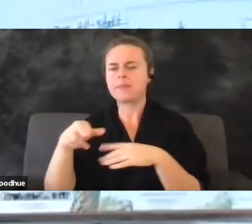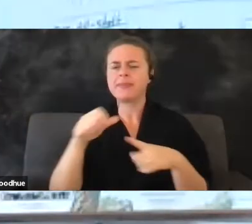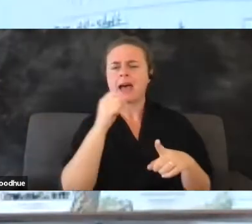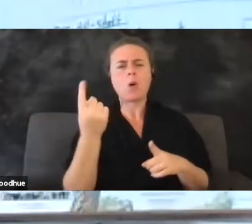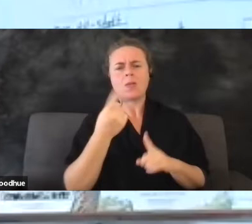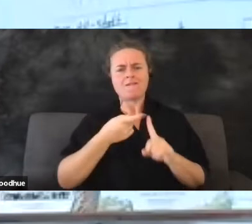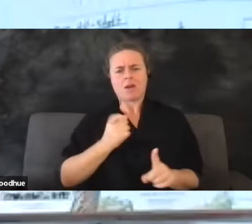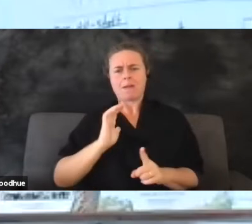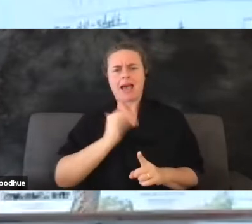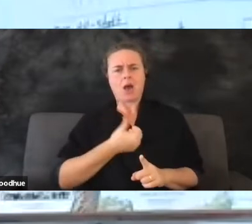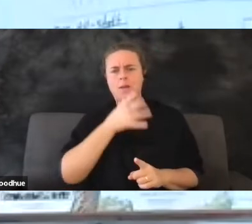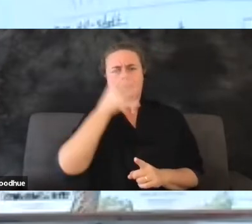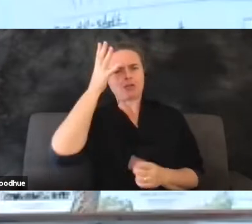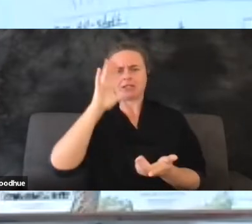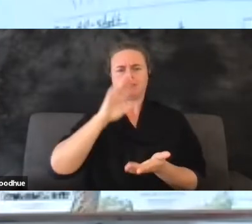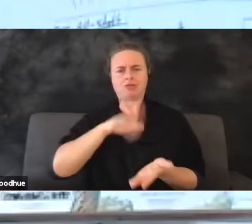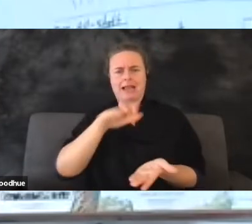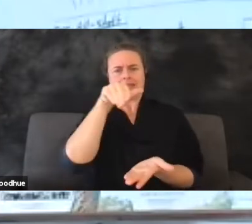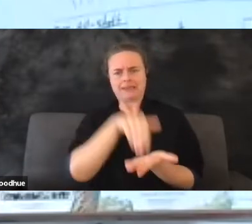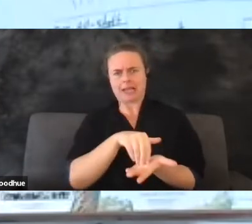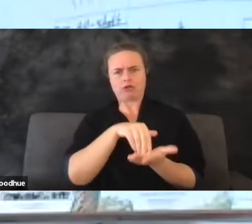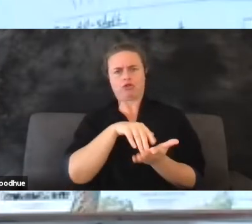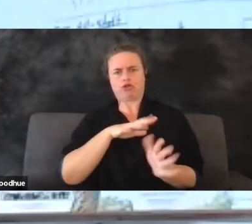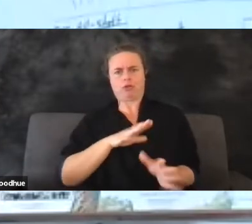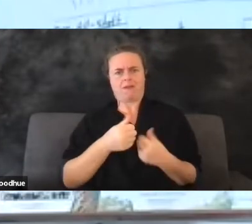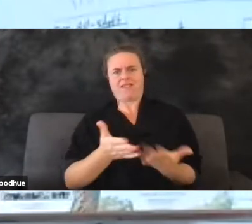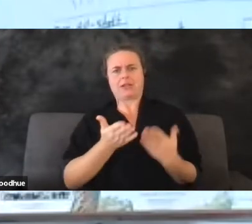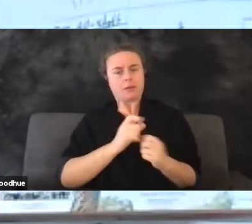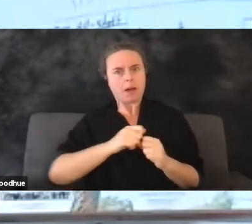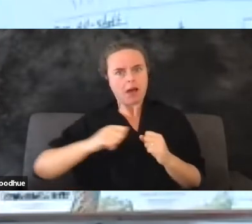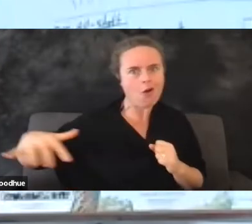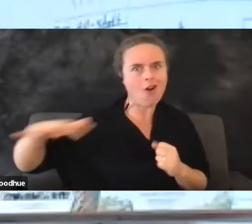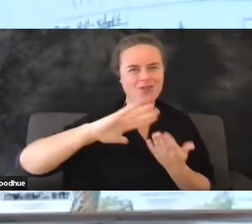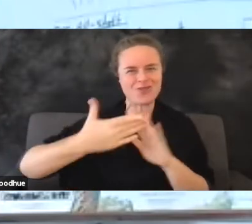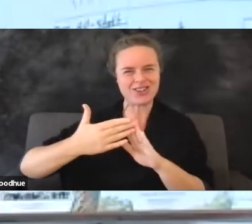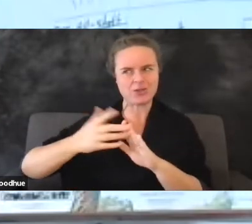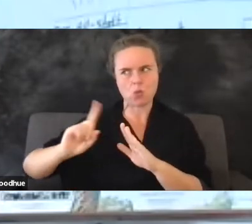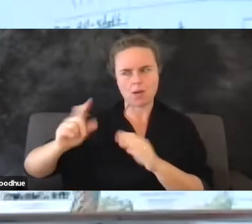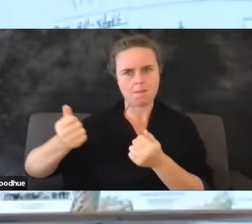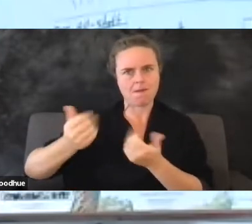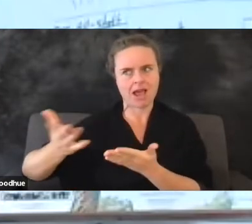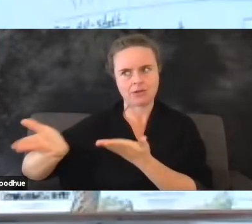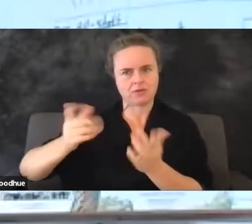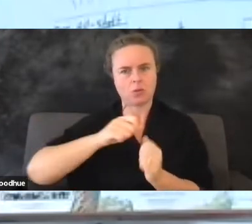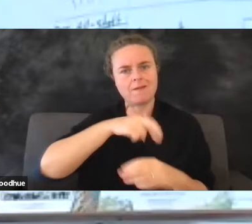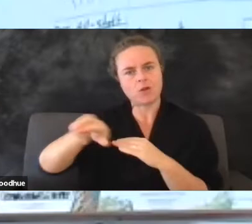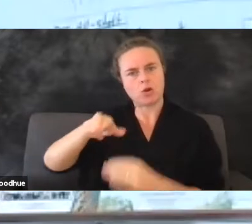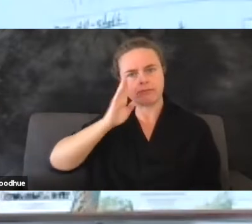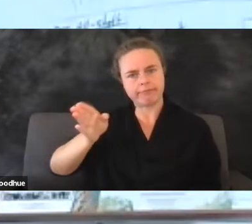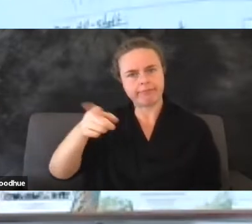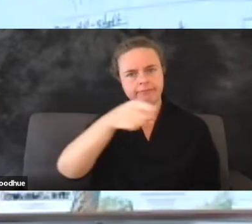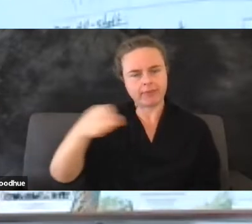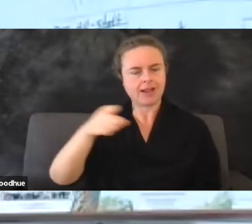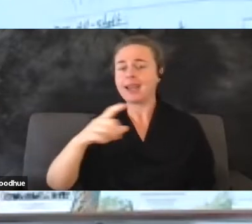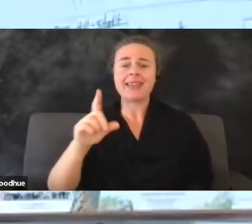anybody in the community. So if you're interested in seeing our data, it's phenomenal. This really